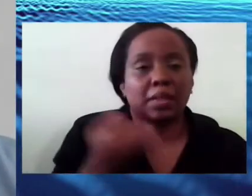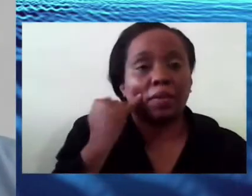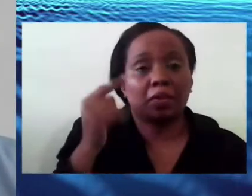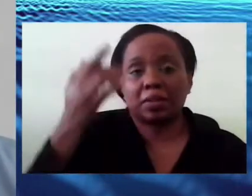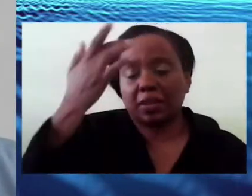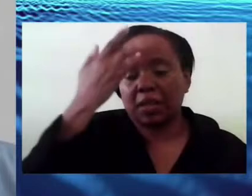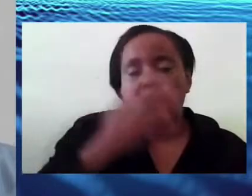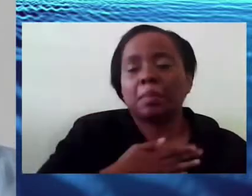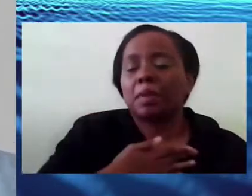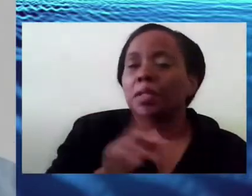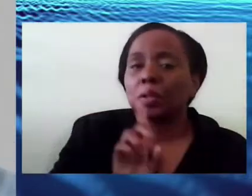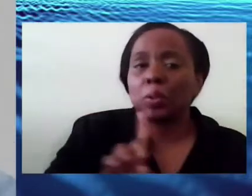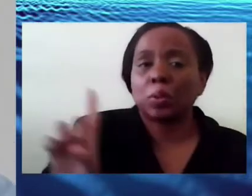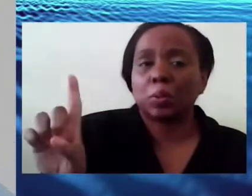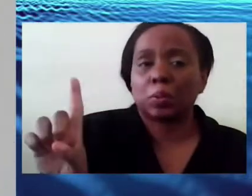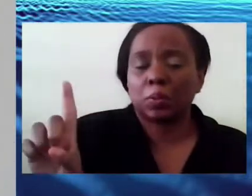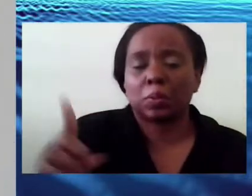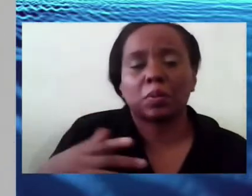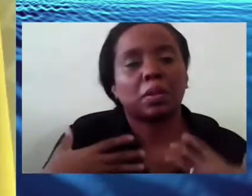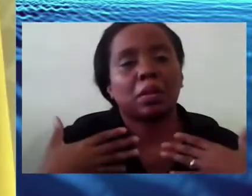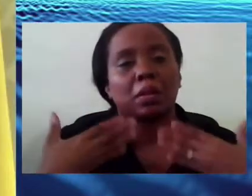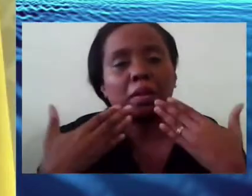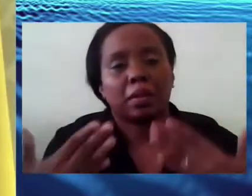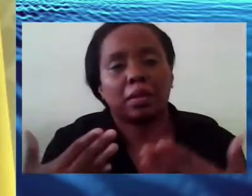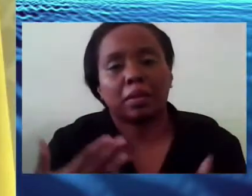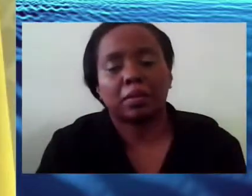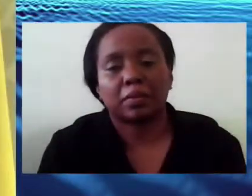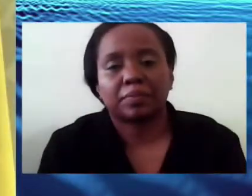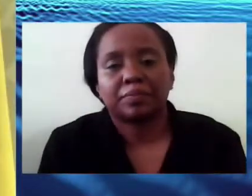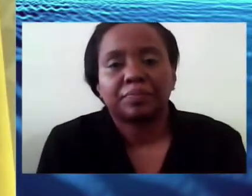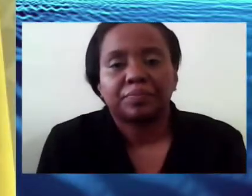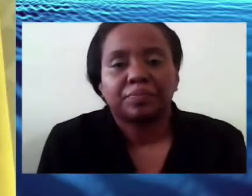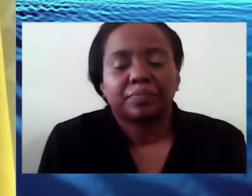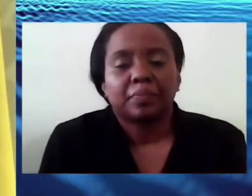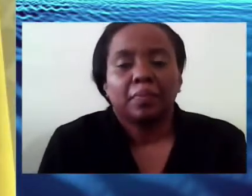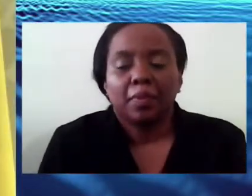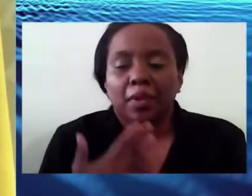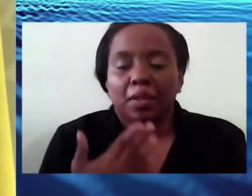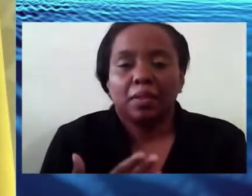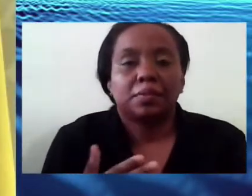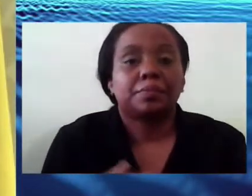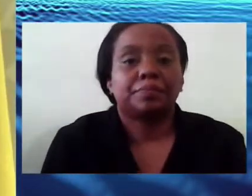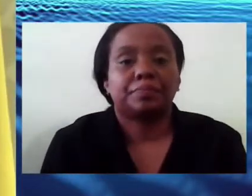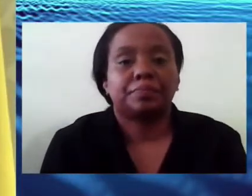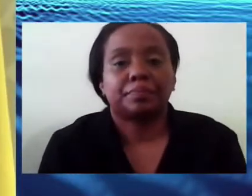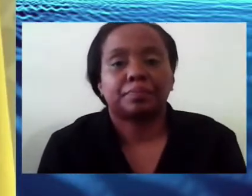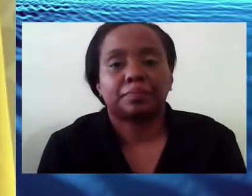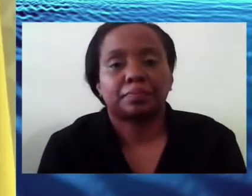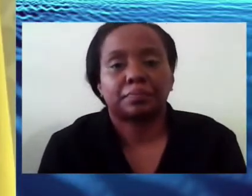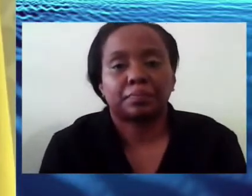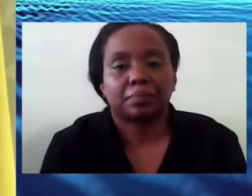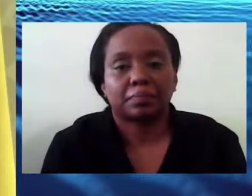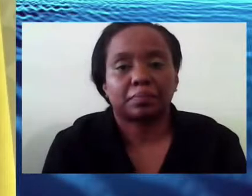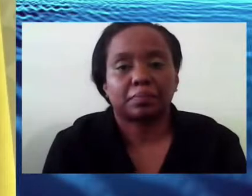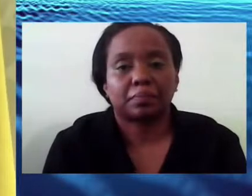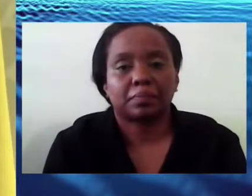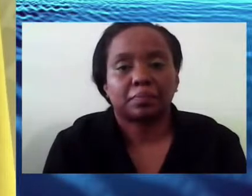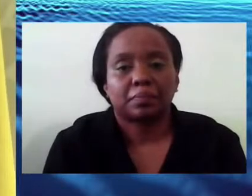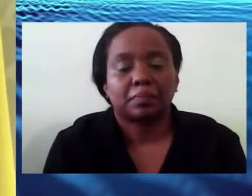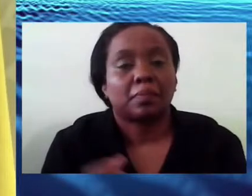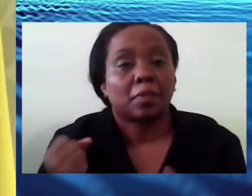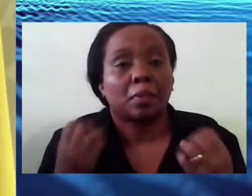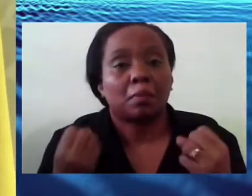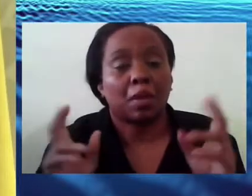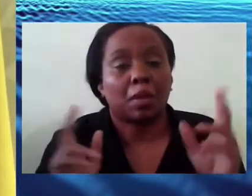facilities. Thank you. Thank you very much, Minister Bostic. Now, many people have had questions relating to their livestock